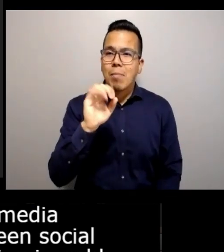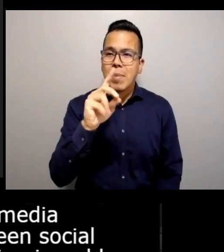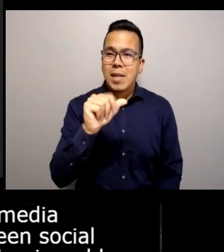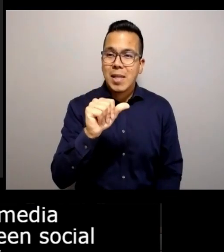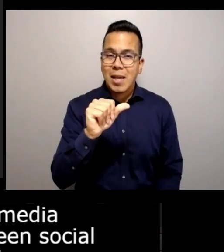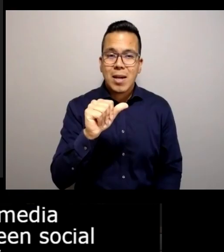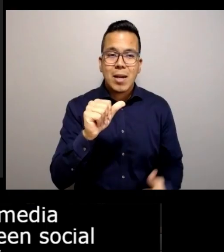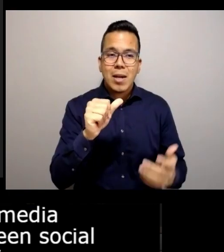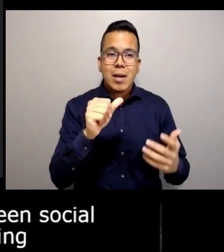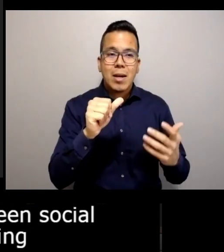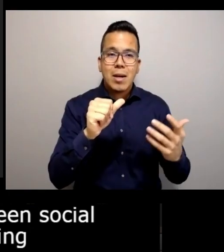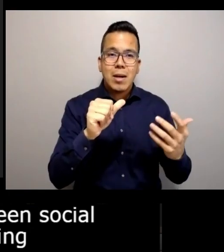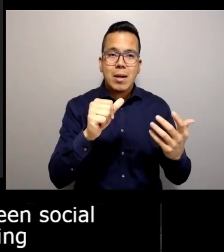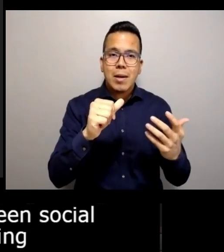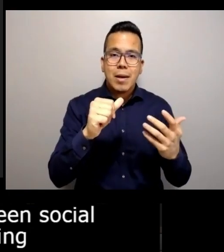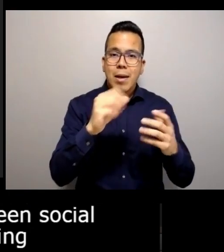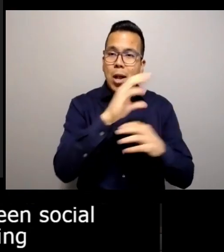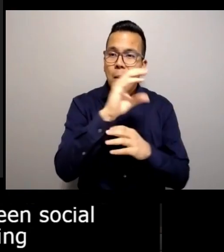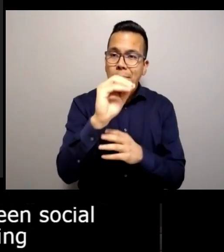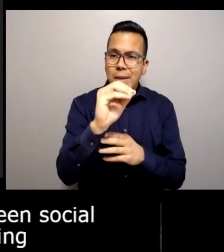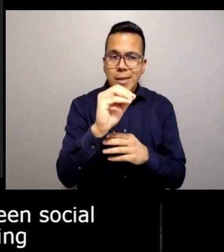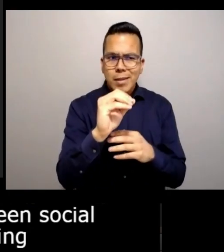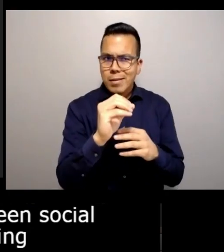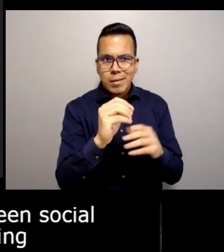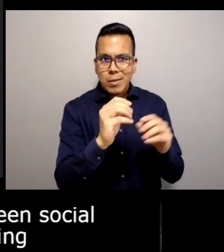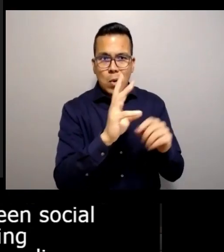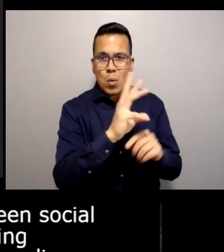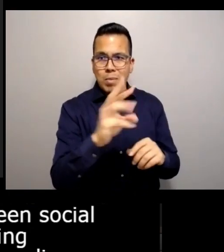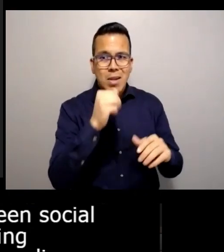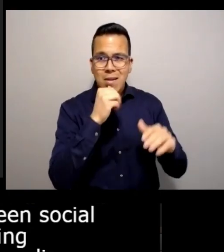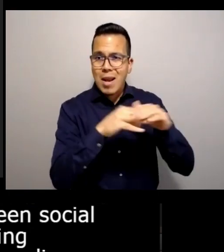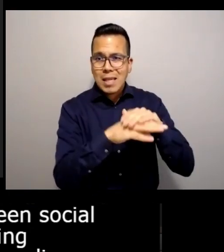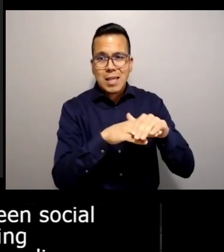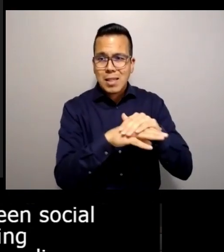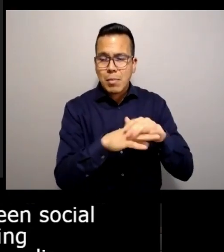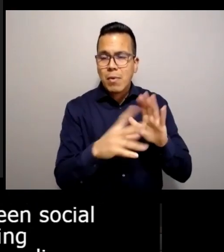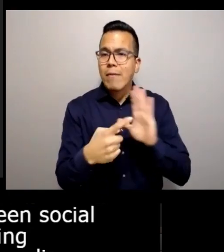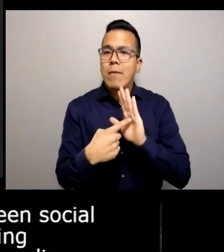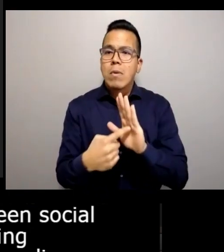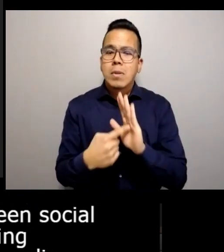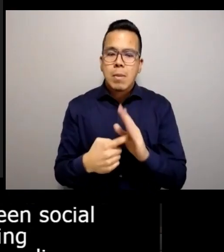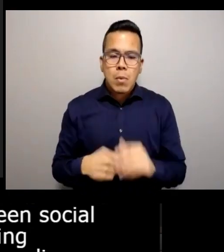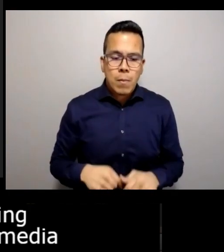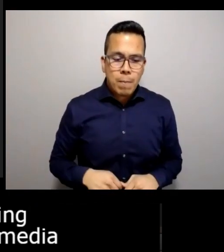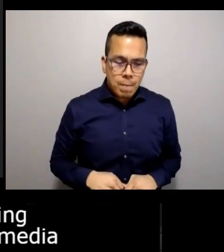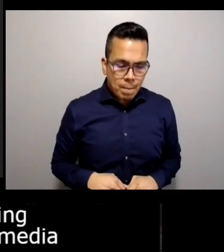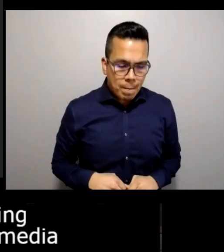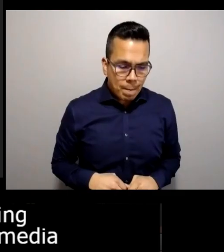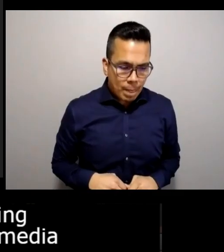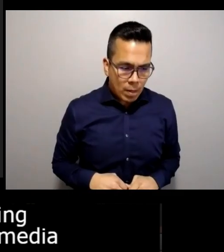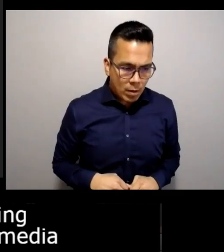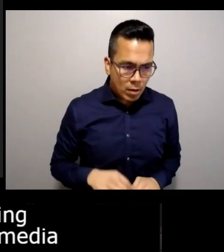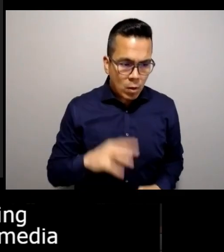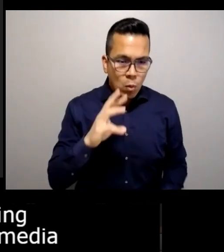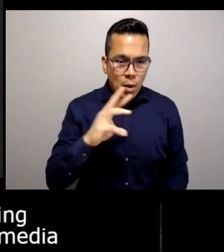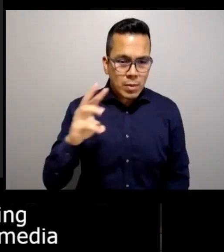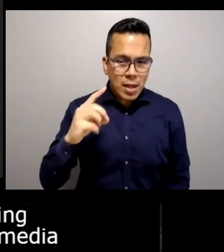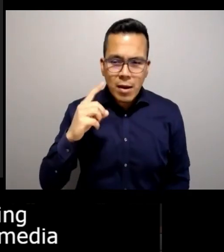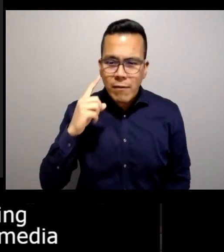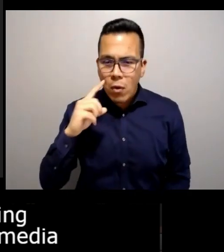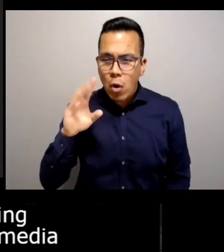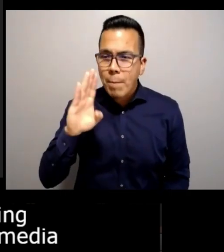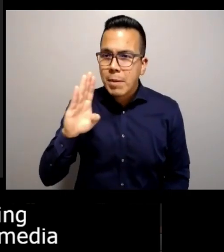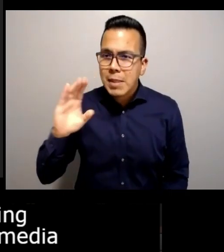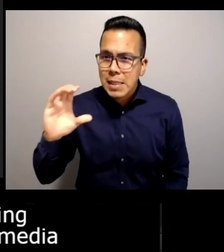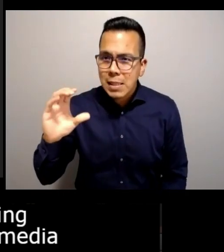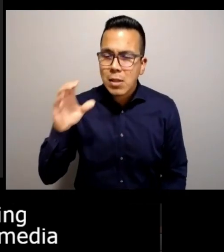these media platforms. For instance, there may be the website of BBC or